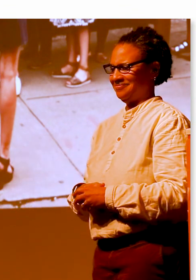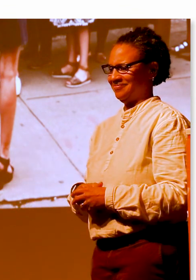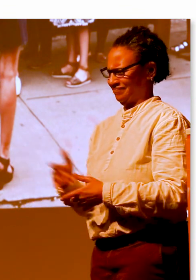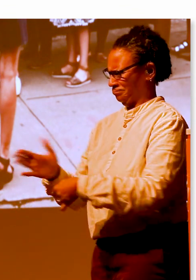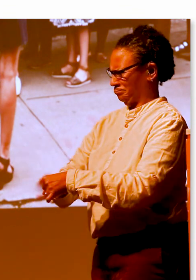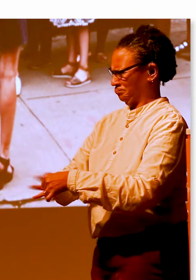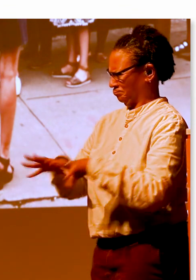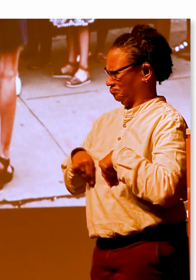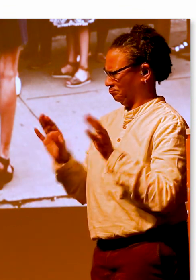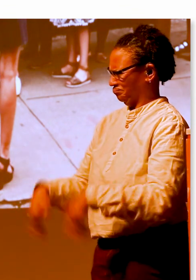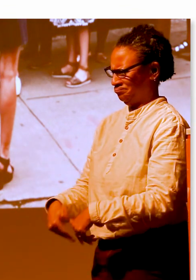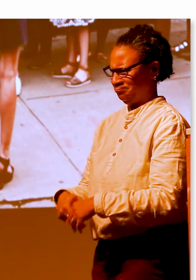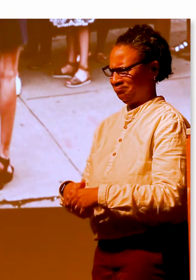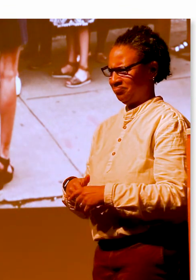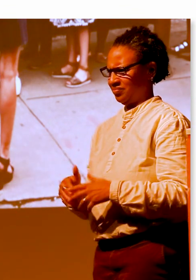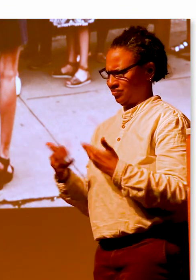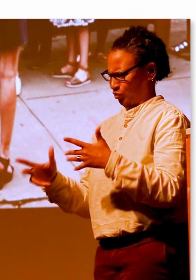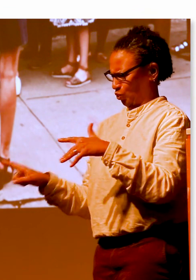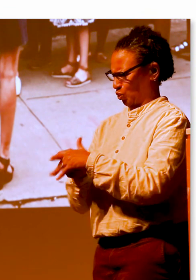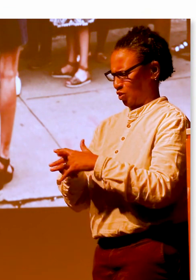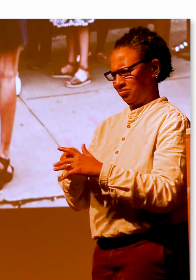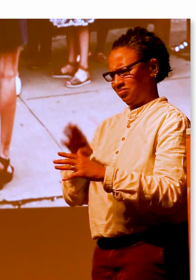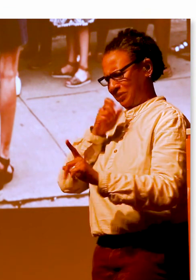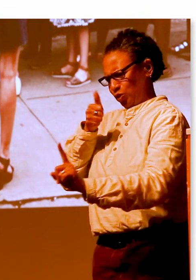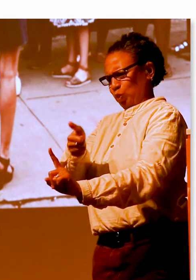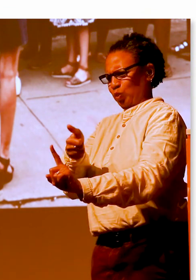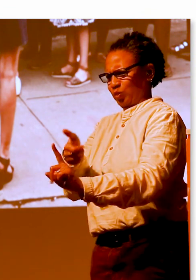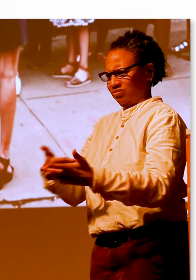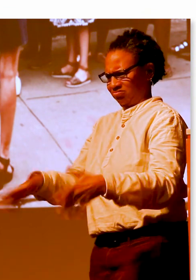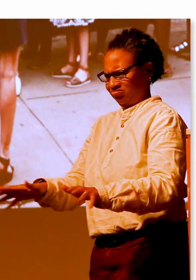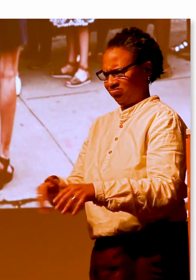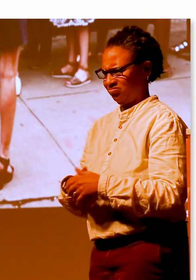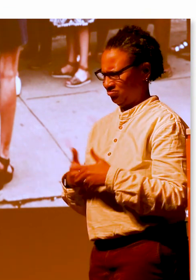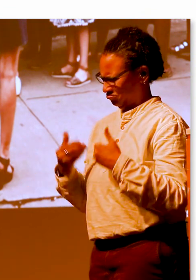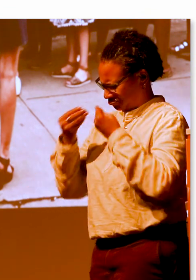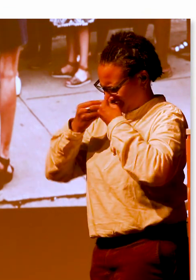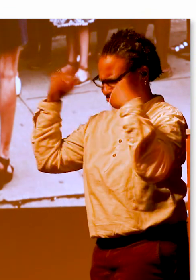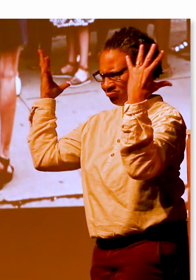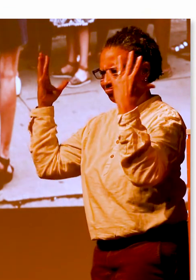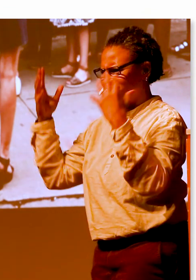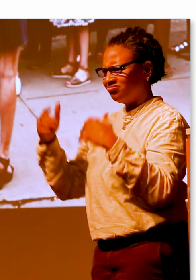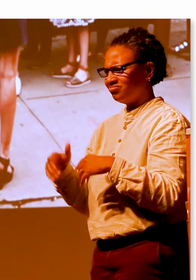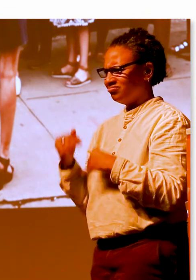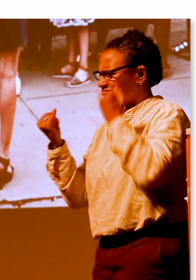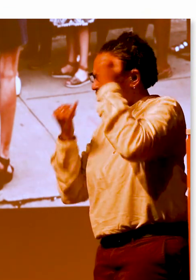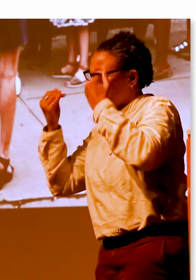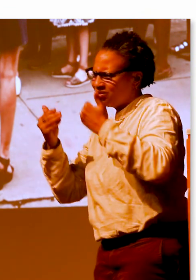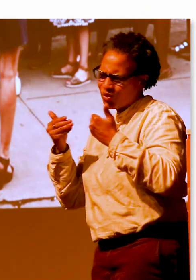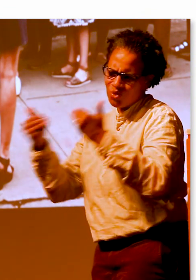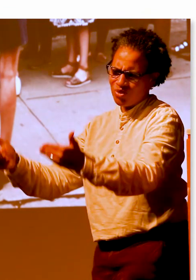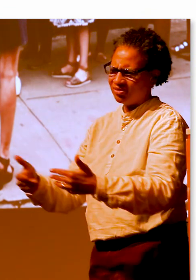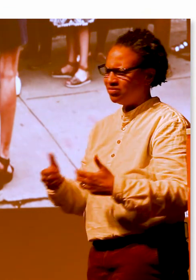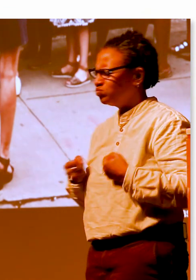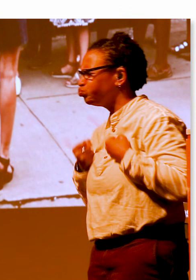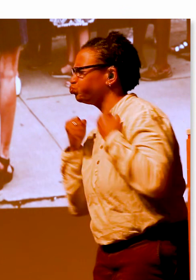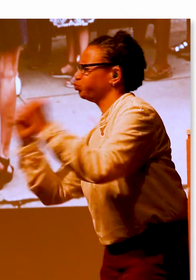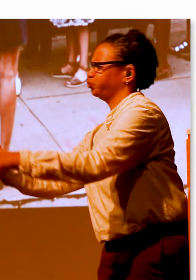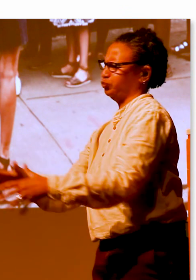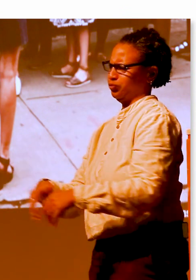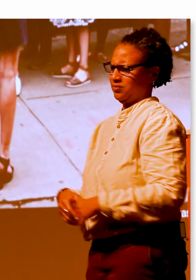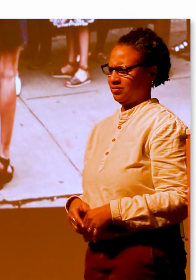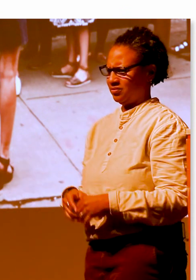about coming as you are. It is about providing space for freedom around really big ideas. And so anyway, just thought.